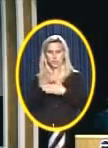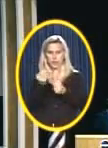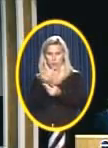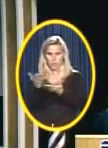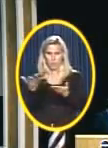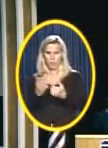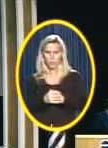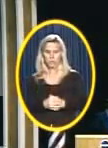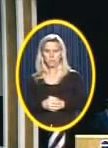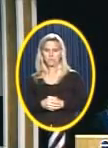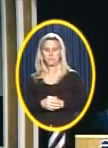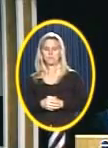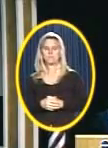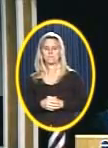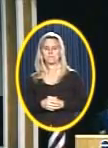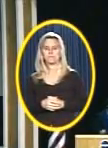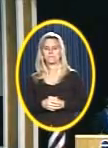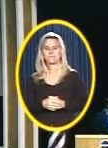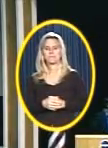things with you and a dedication for you.